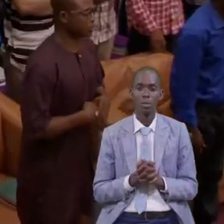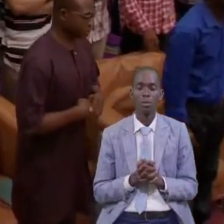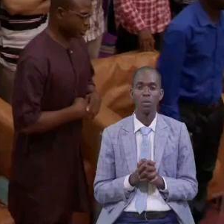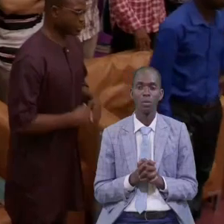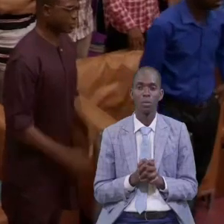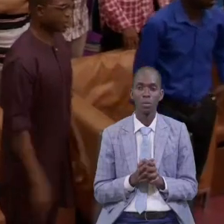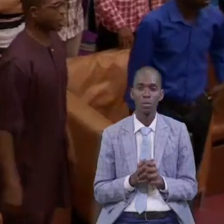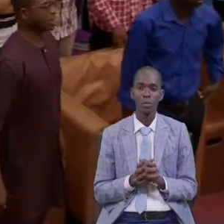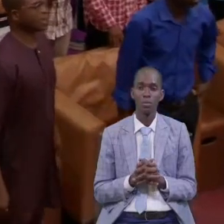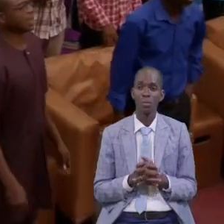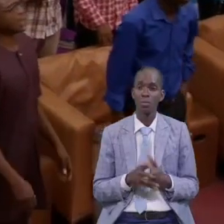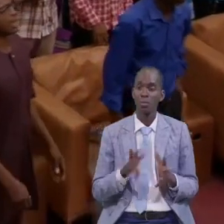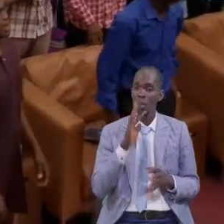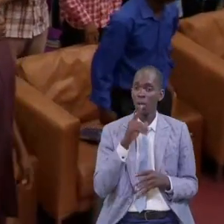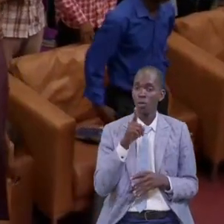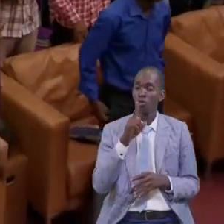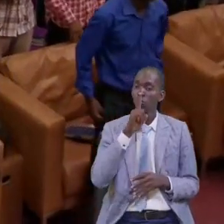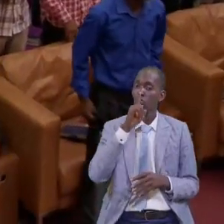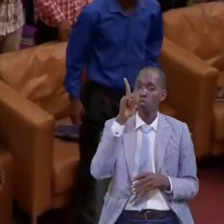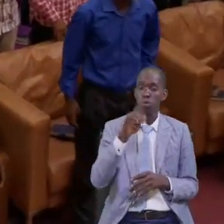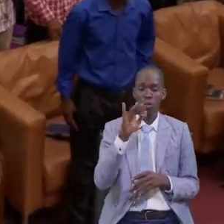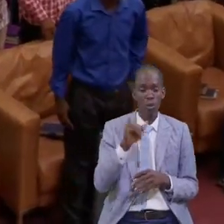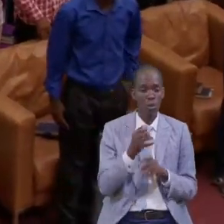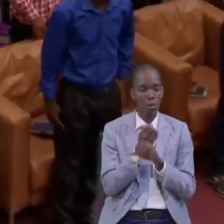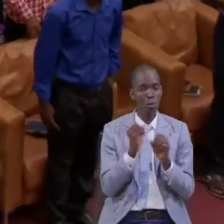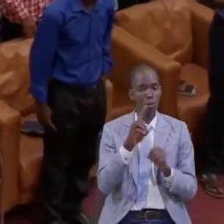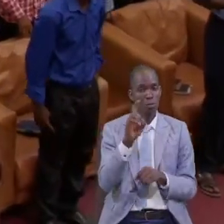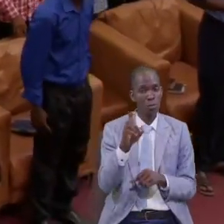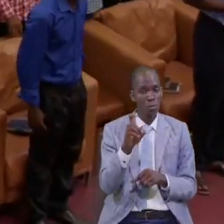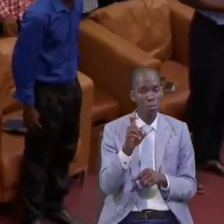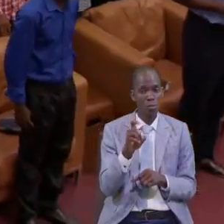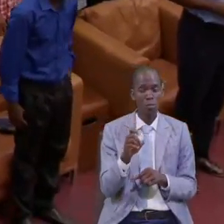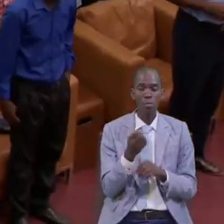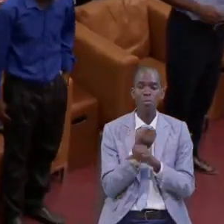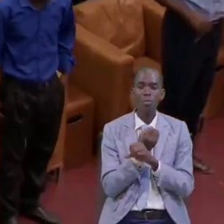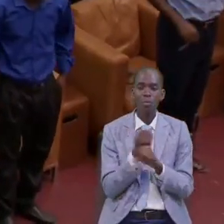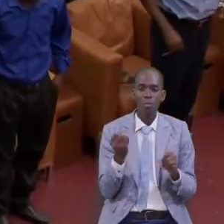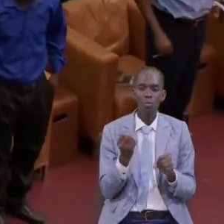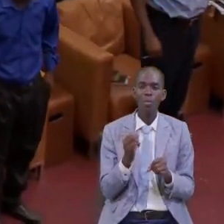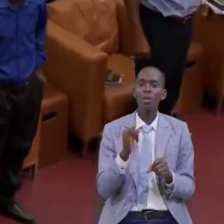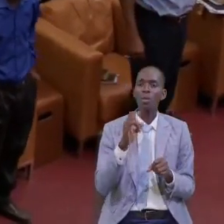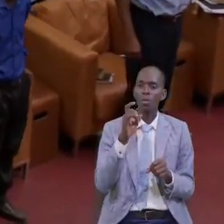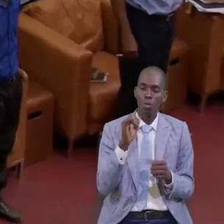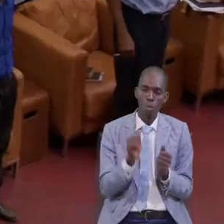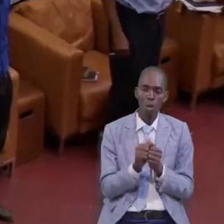Are you truly saved? Salvation with evidence.